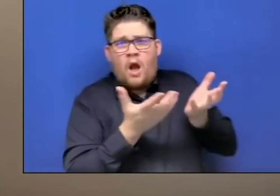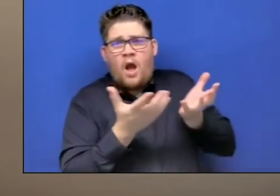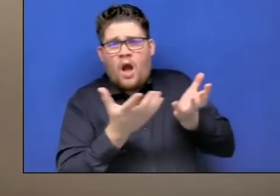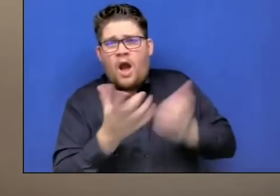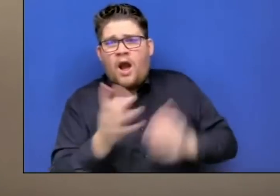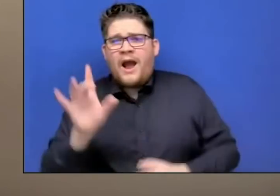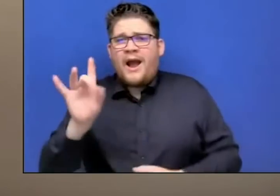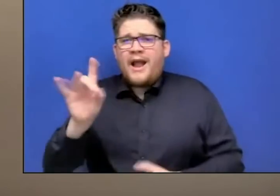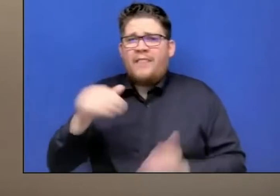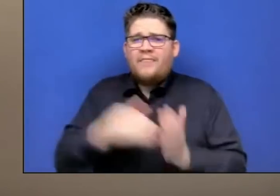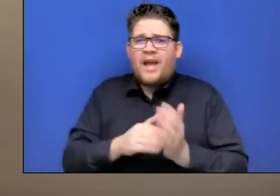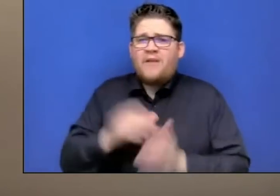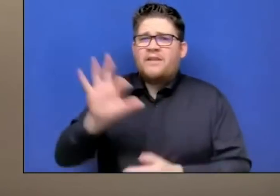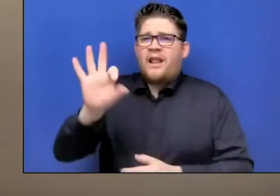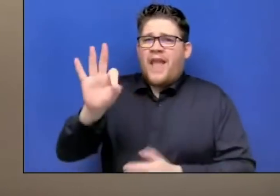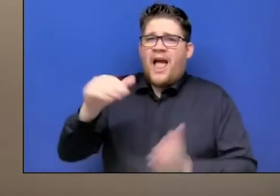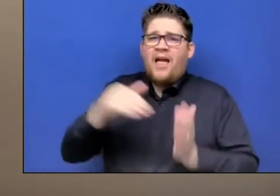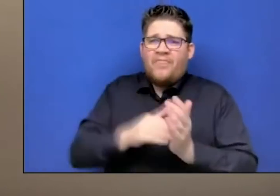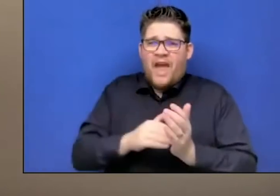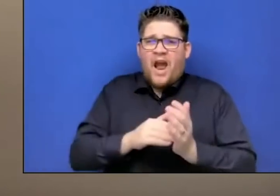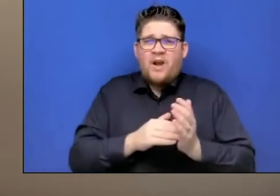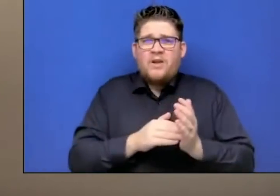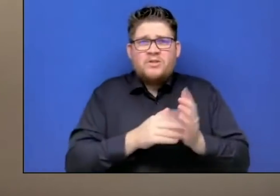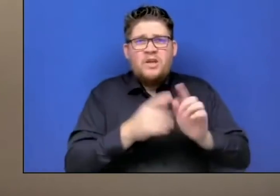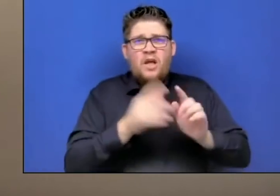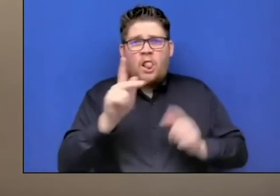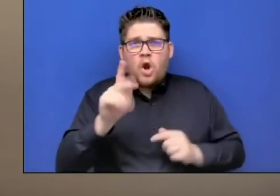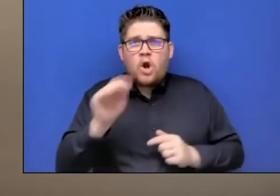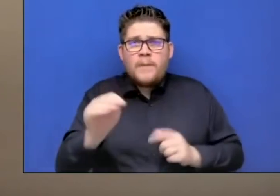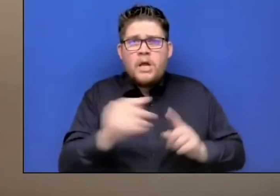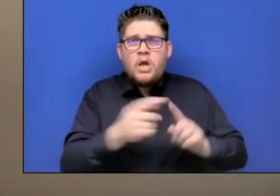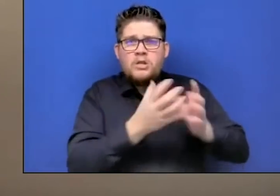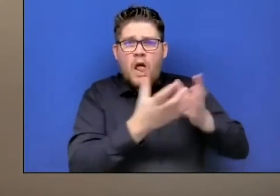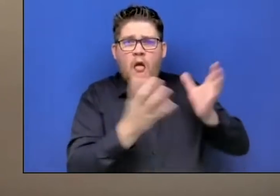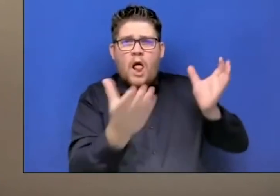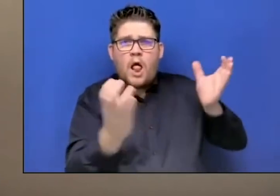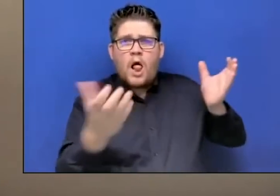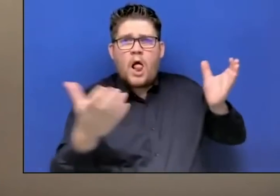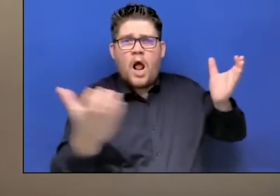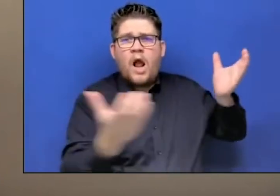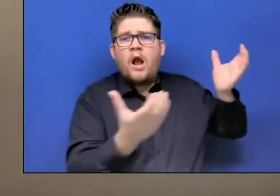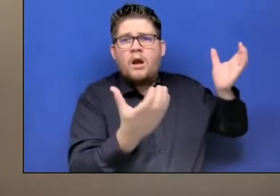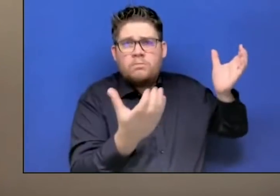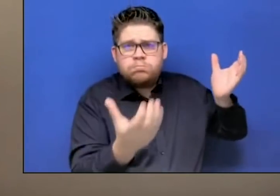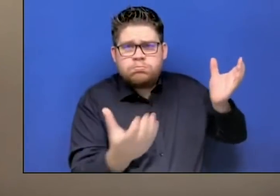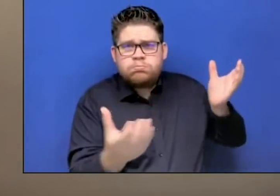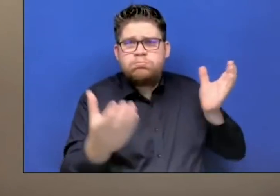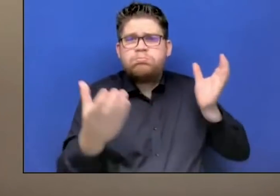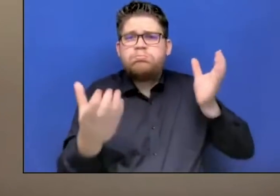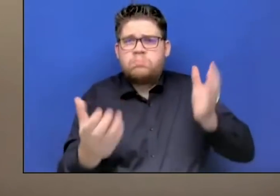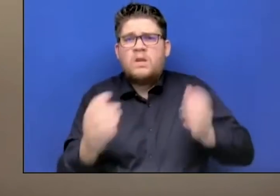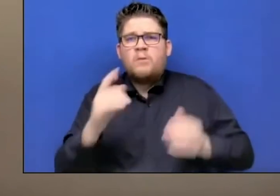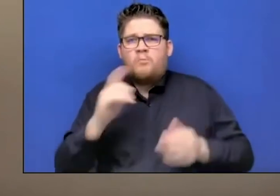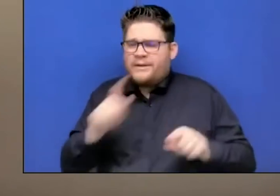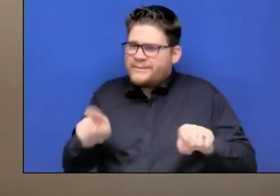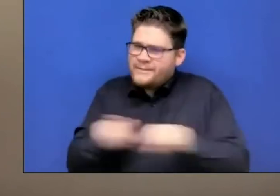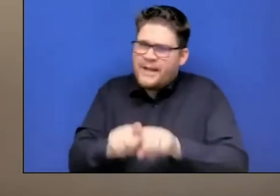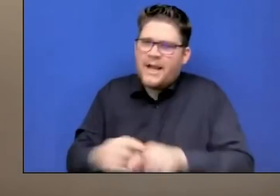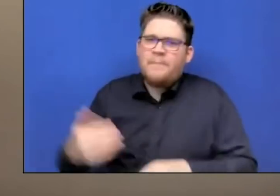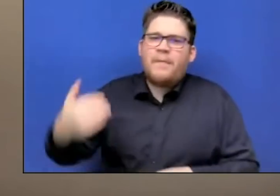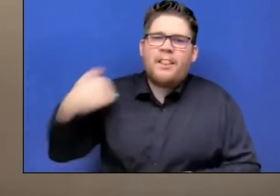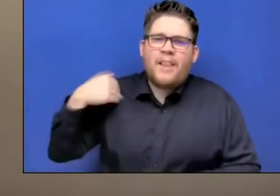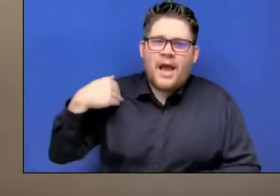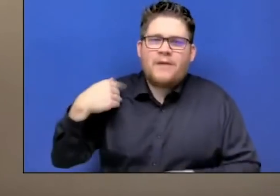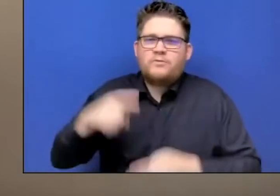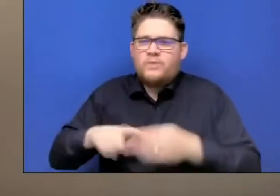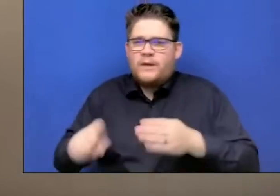relatively strong punch, similar to what we saw this weekend. So we are talking about 50 to 100